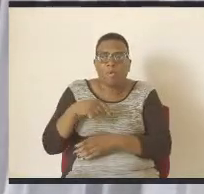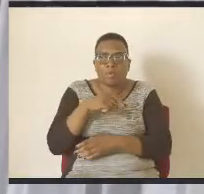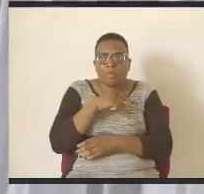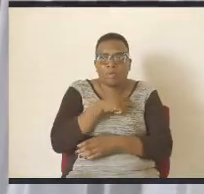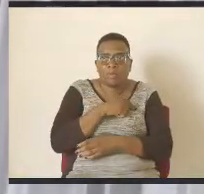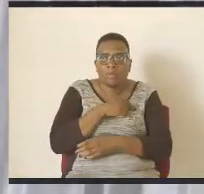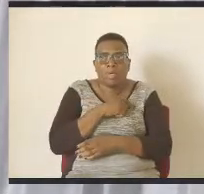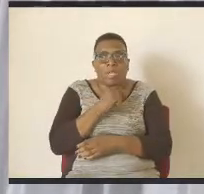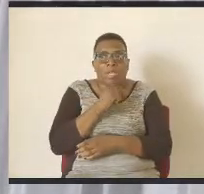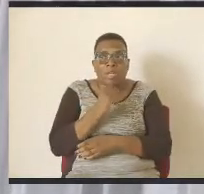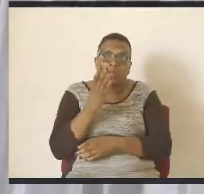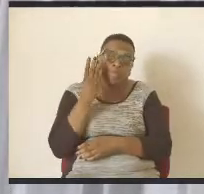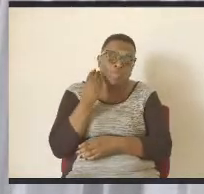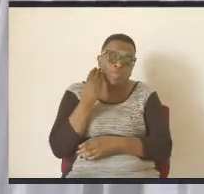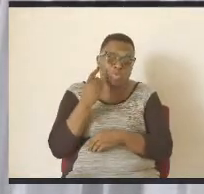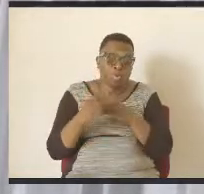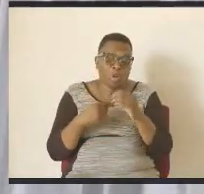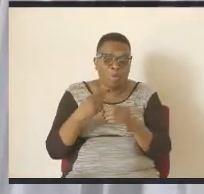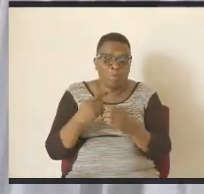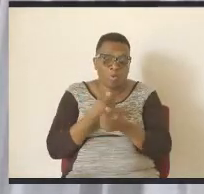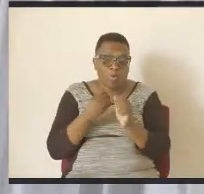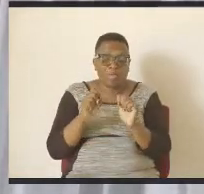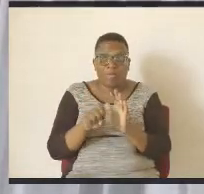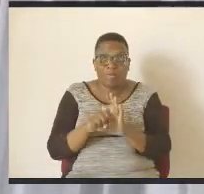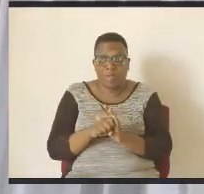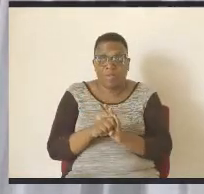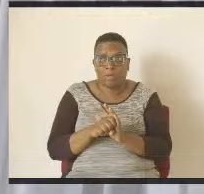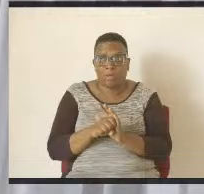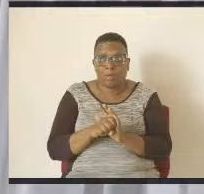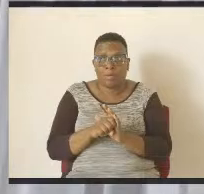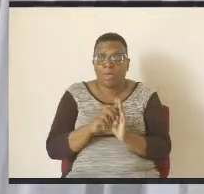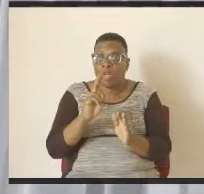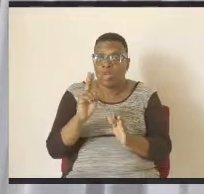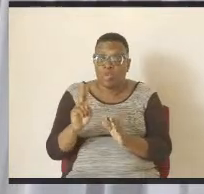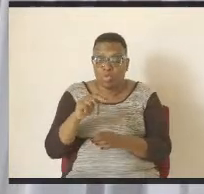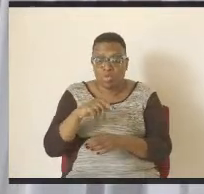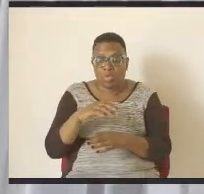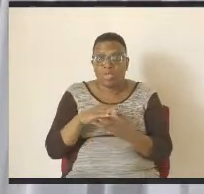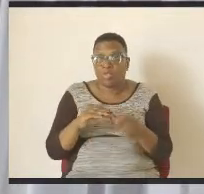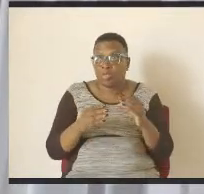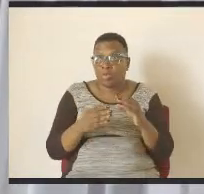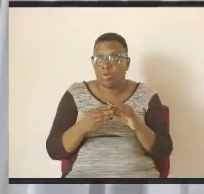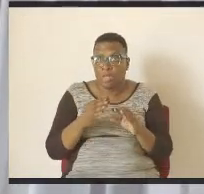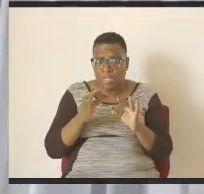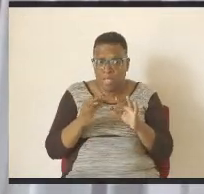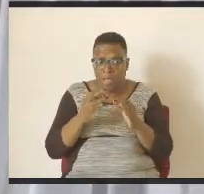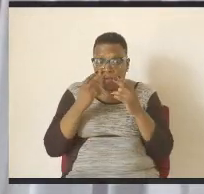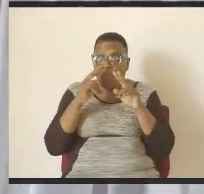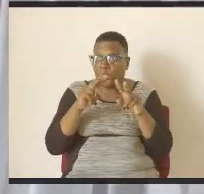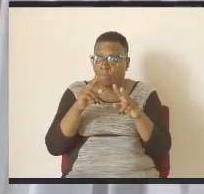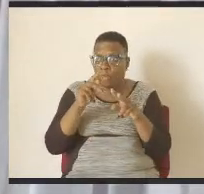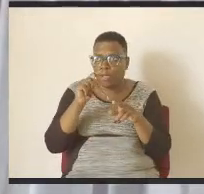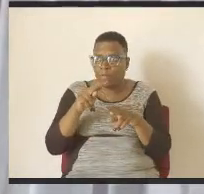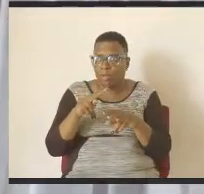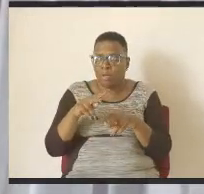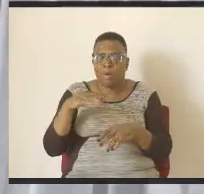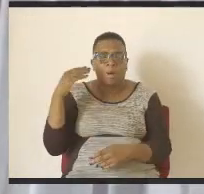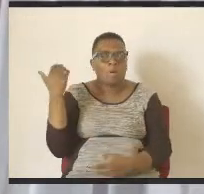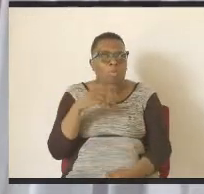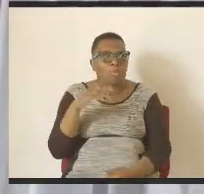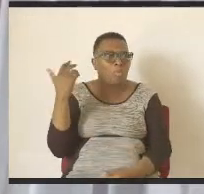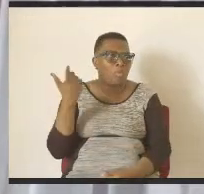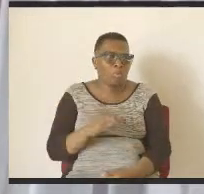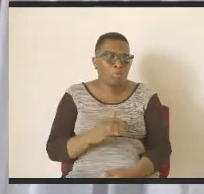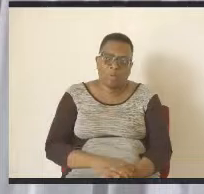get used to this story. Not to mention, if you watch this visually, they're very good at putting these things